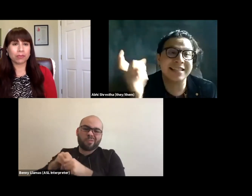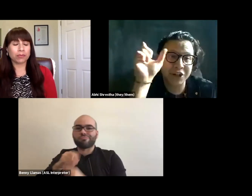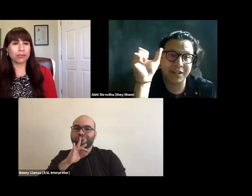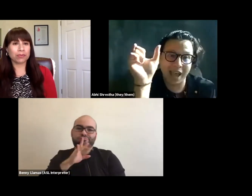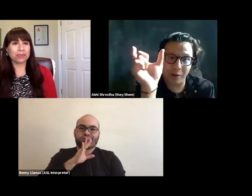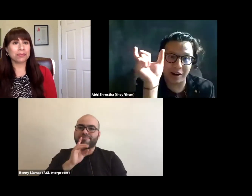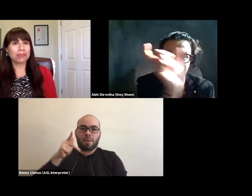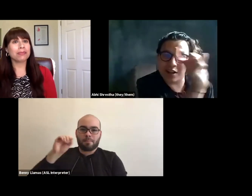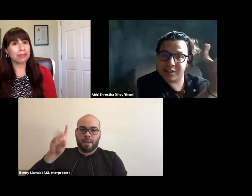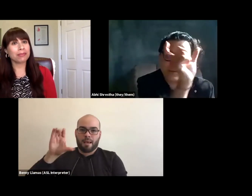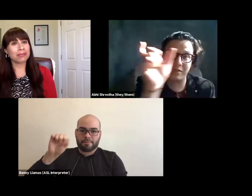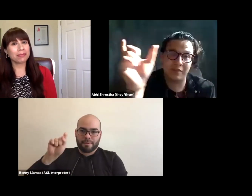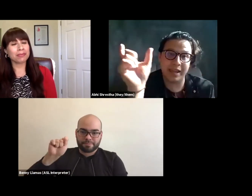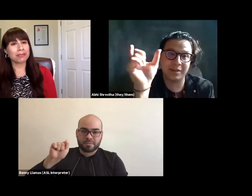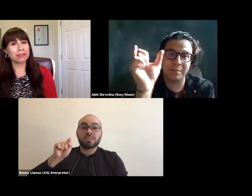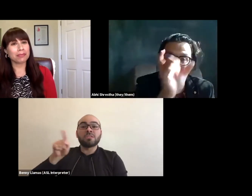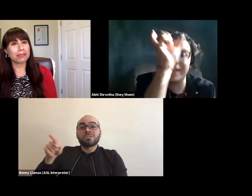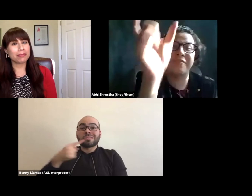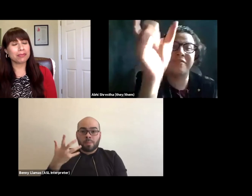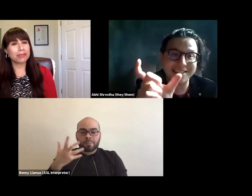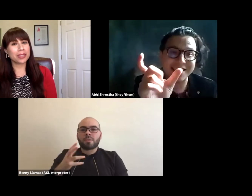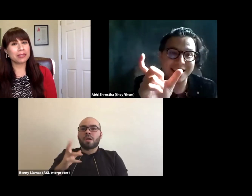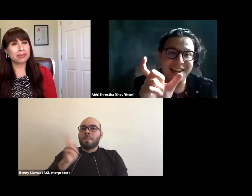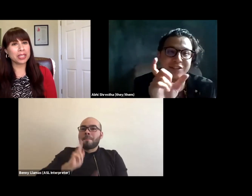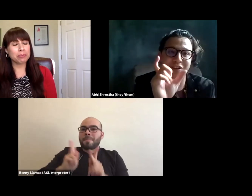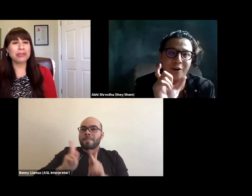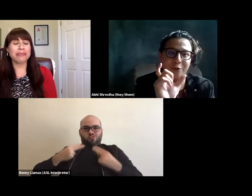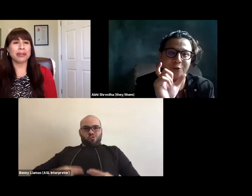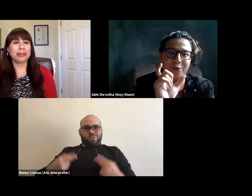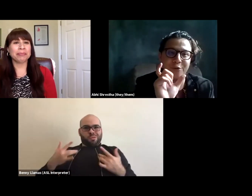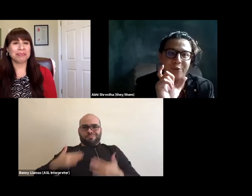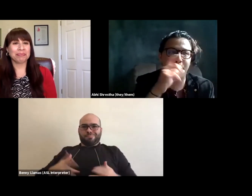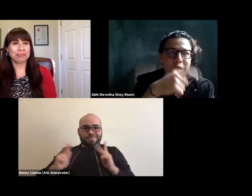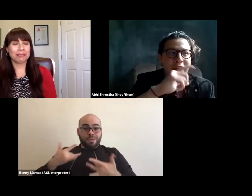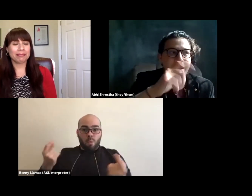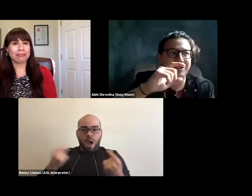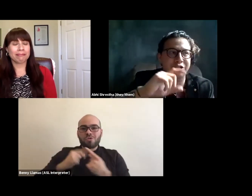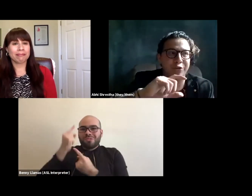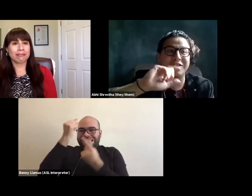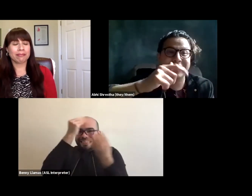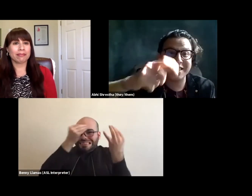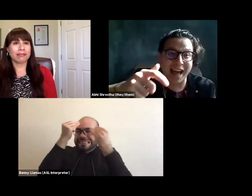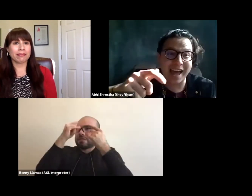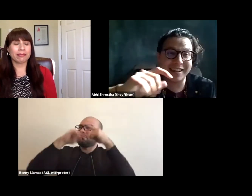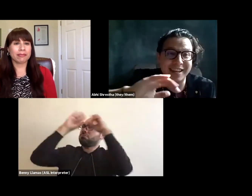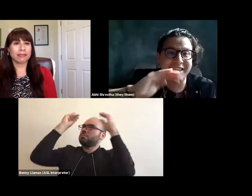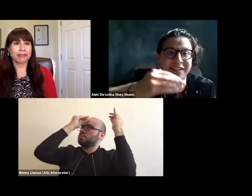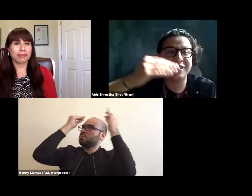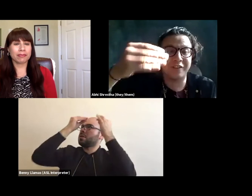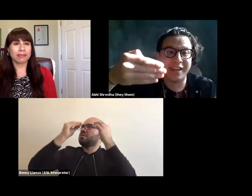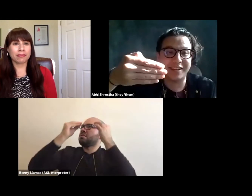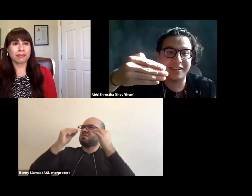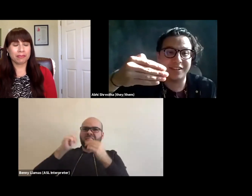That's actually how our thoughts like manifest. That's and beautiful. So we're able to sort of see that in